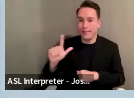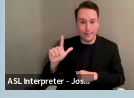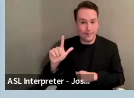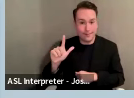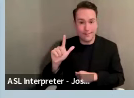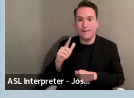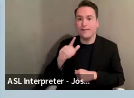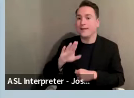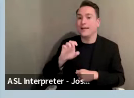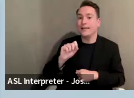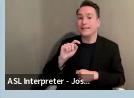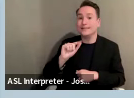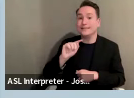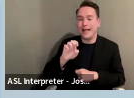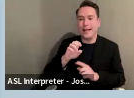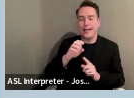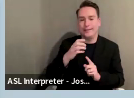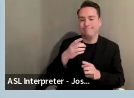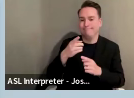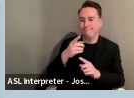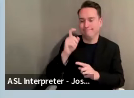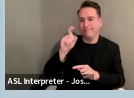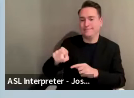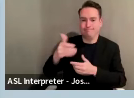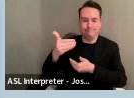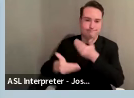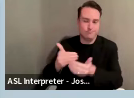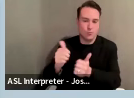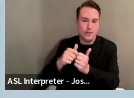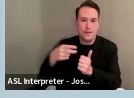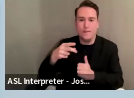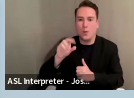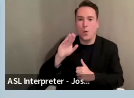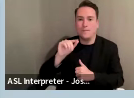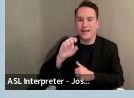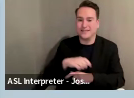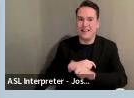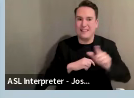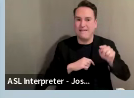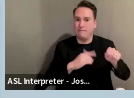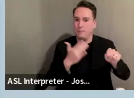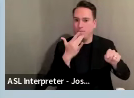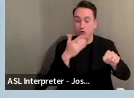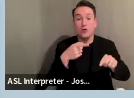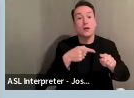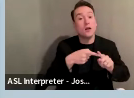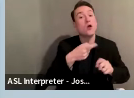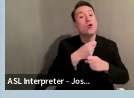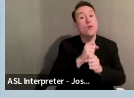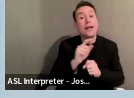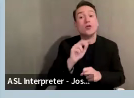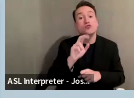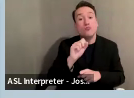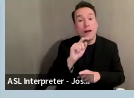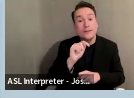their estate was subject to probate. So let's look at the left-hand side first, the preferred way. Someone who created a trust, put their home and other assets